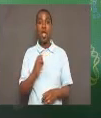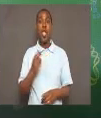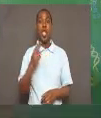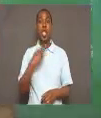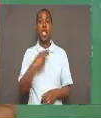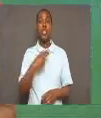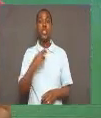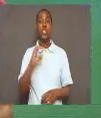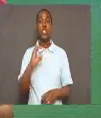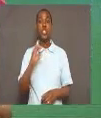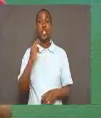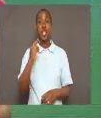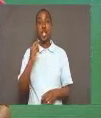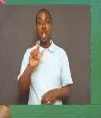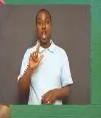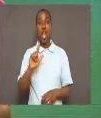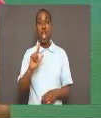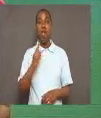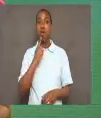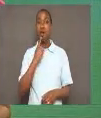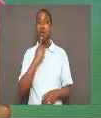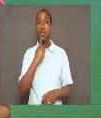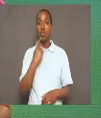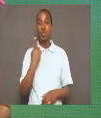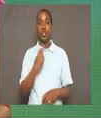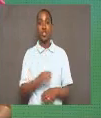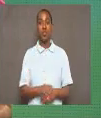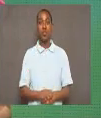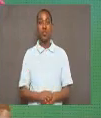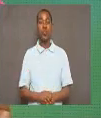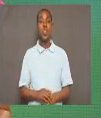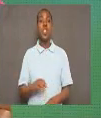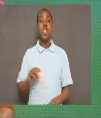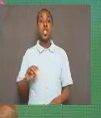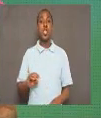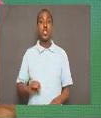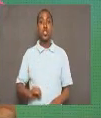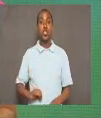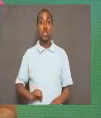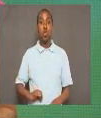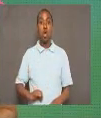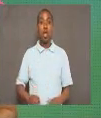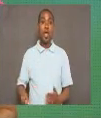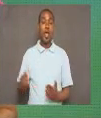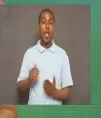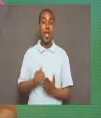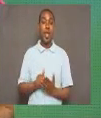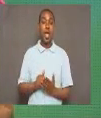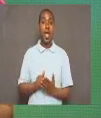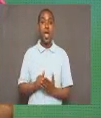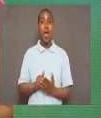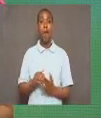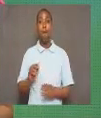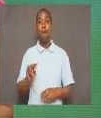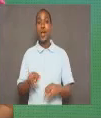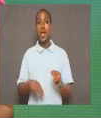acid. The stomach also mechanically breaks down food